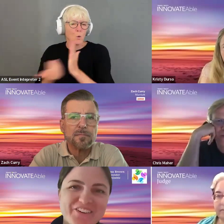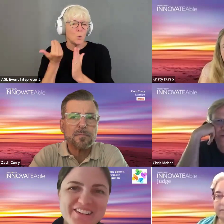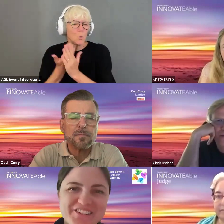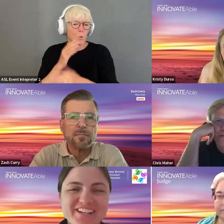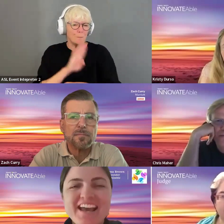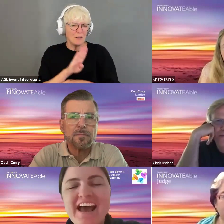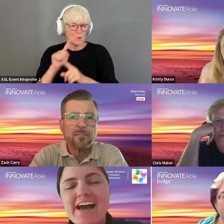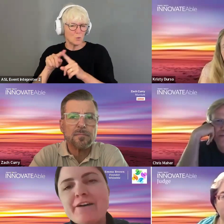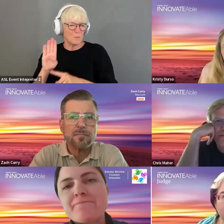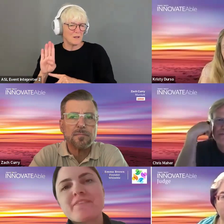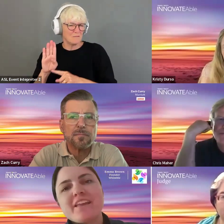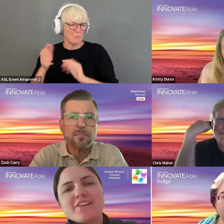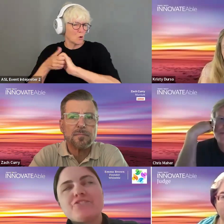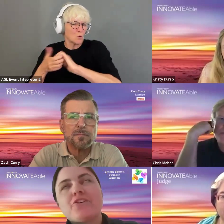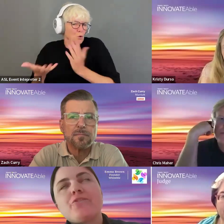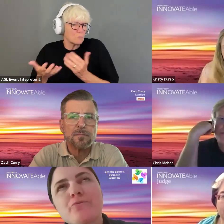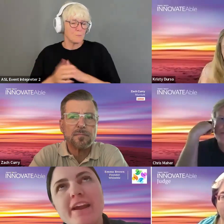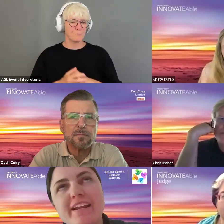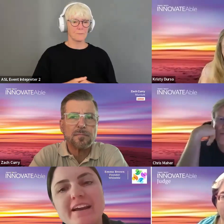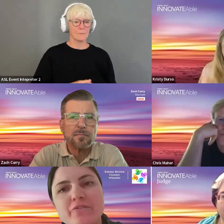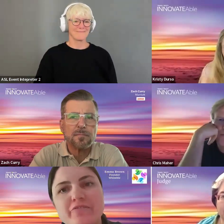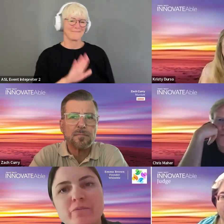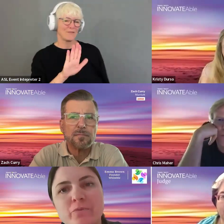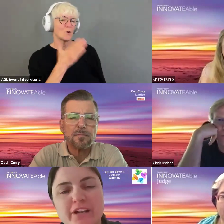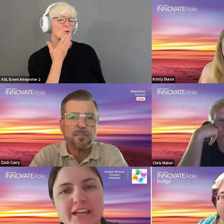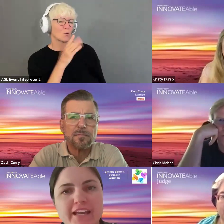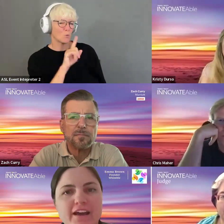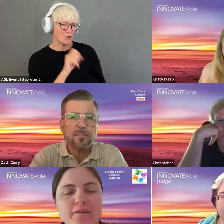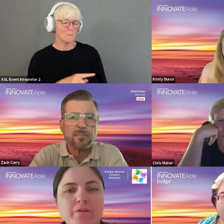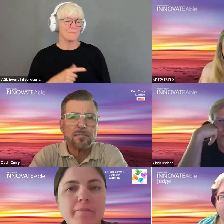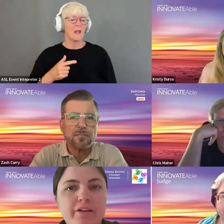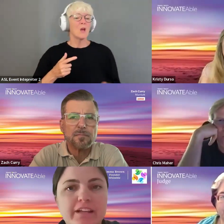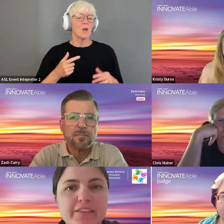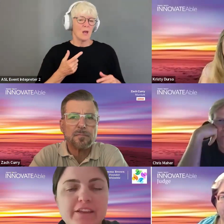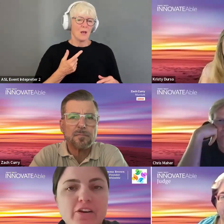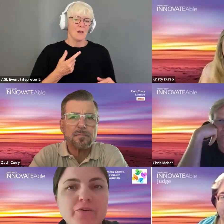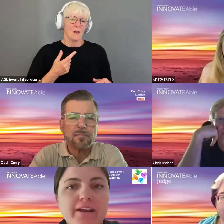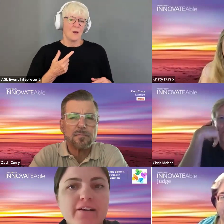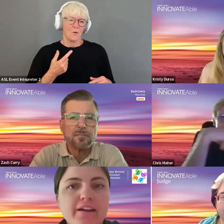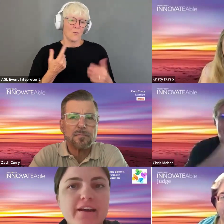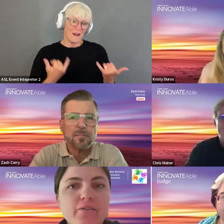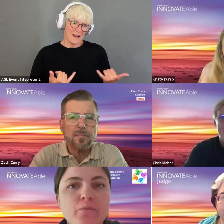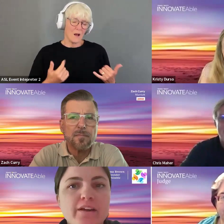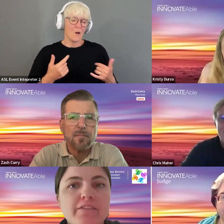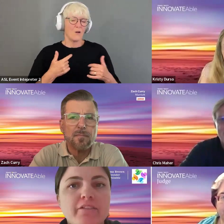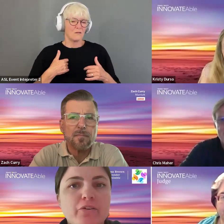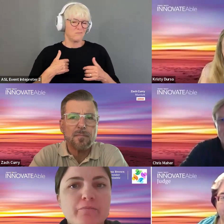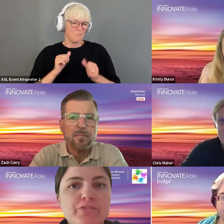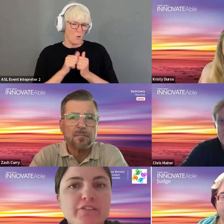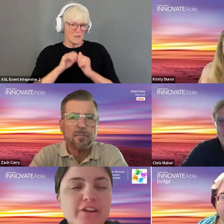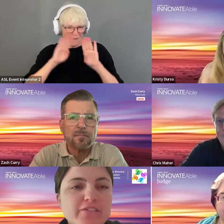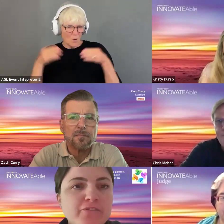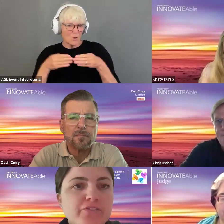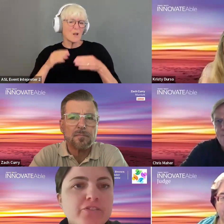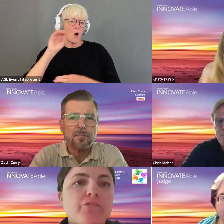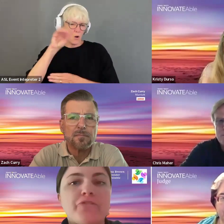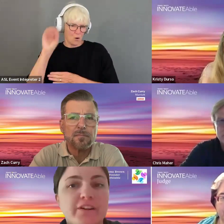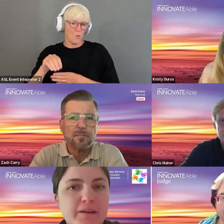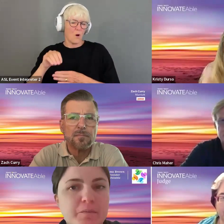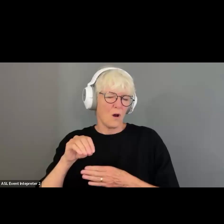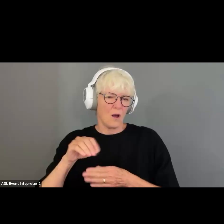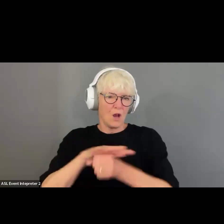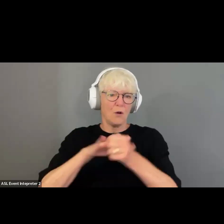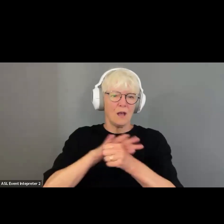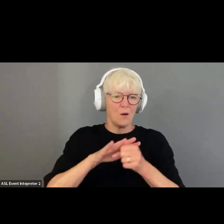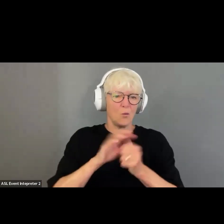Good question. So right now we've been working primarily in the Ottawa area with local music festivals. So